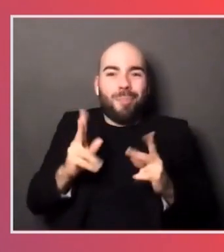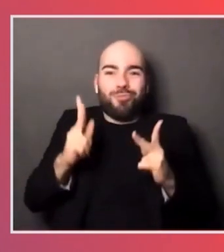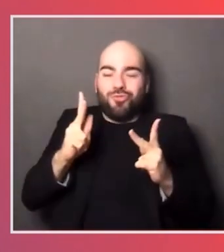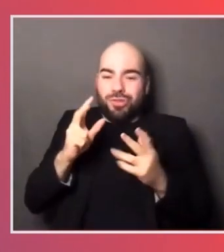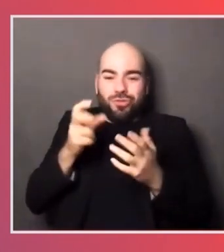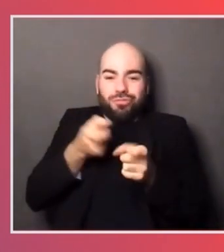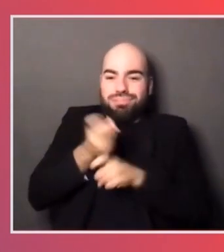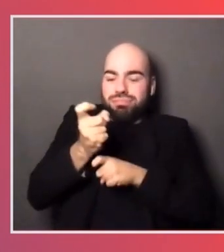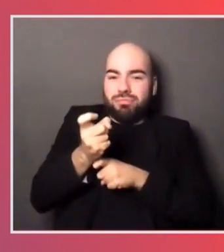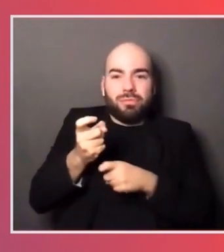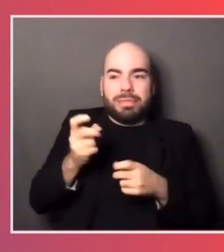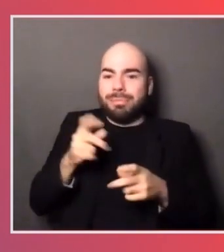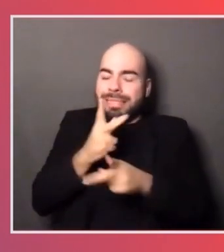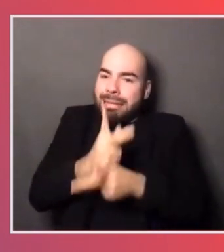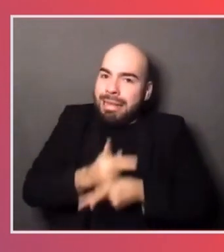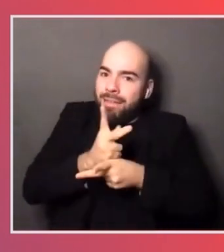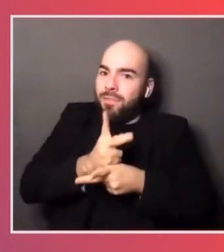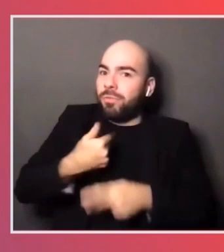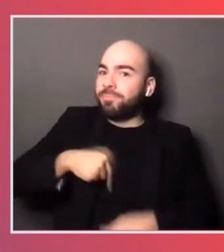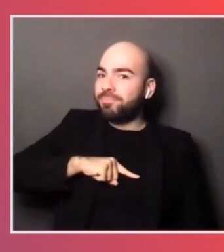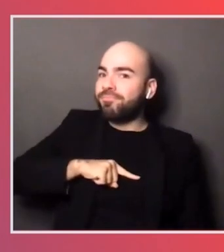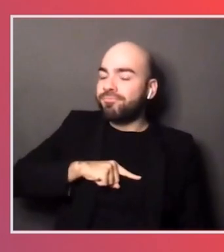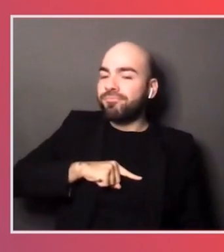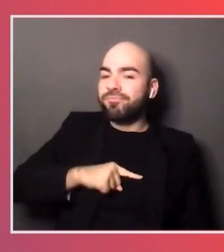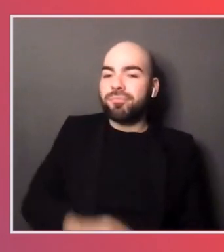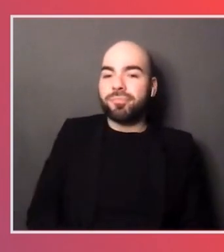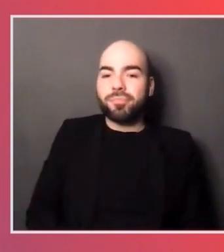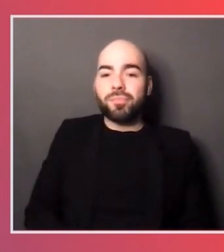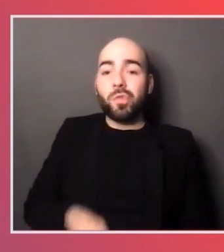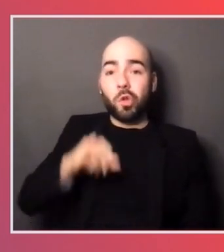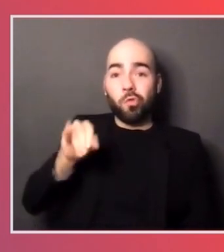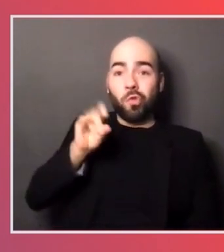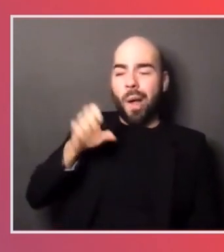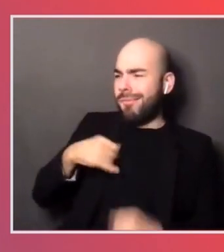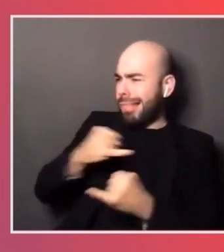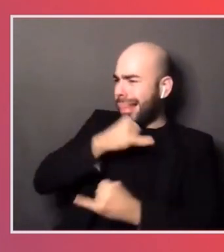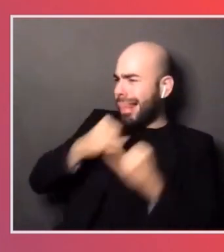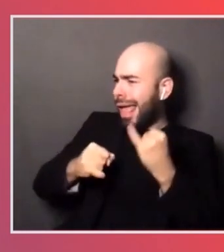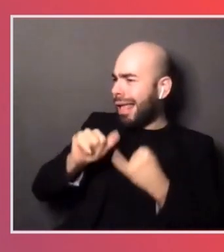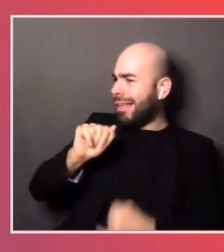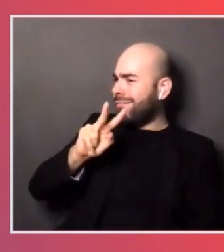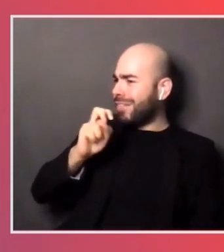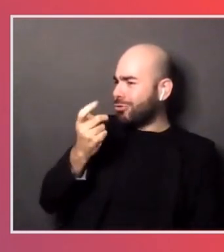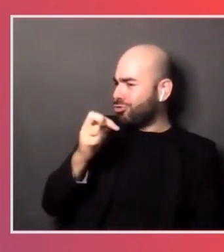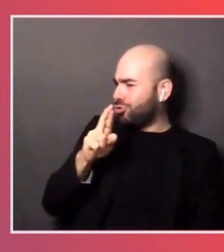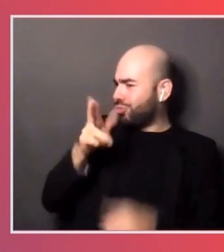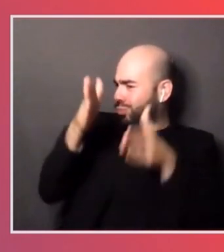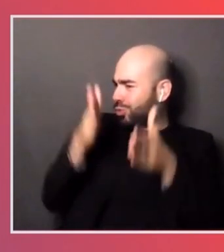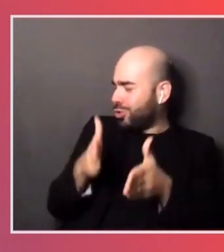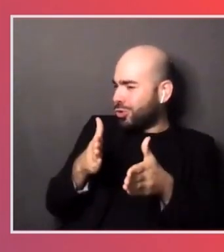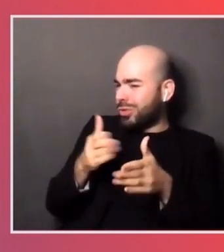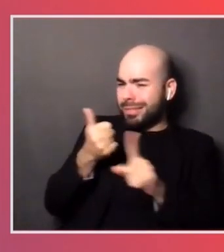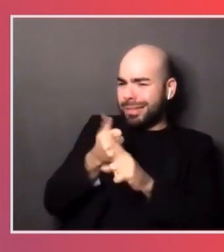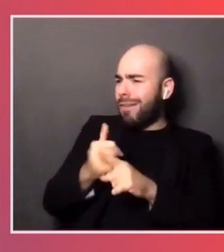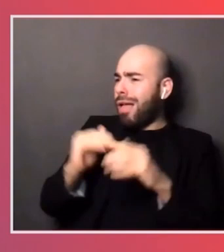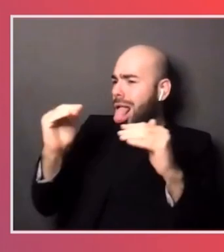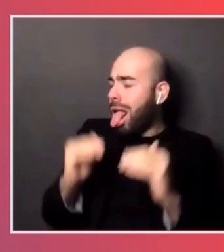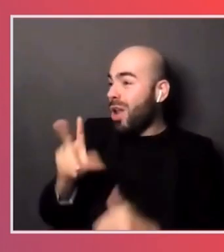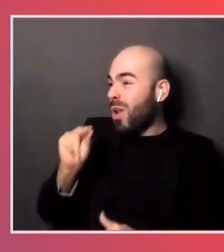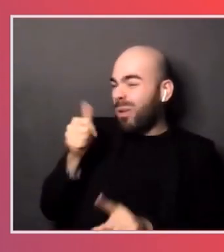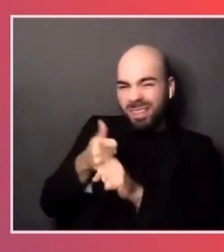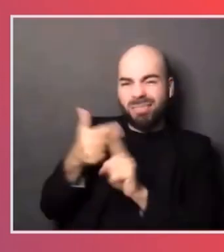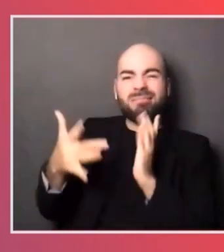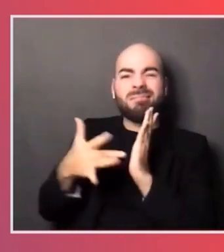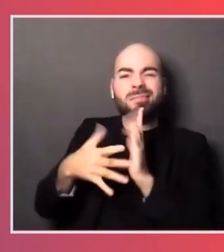our last Avenger here, but certainly not least. He was having a little technical difficulties, but we've got him. Mr.